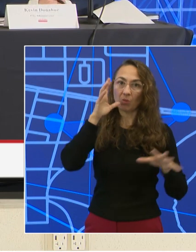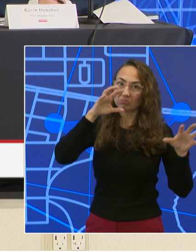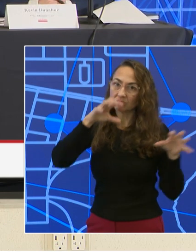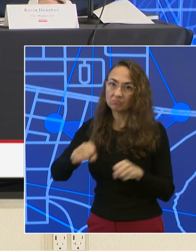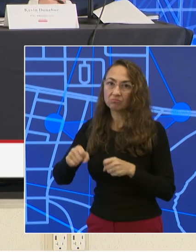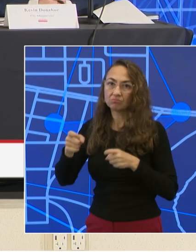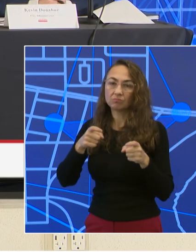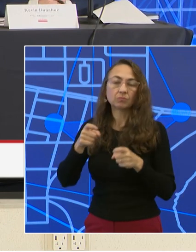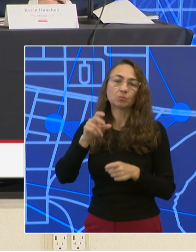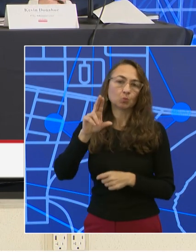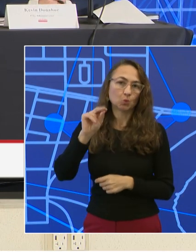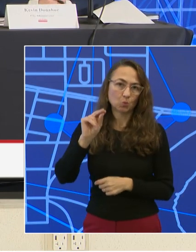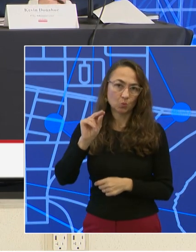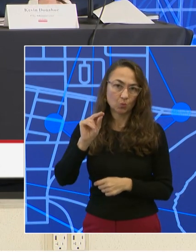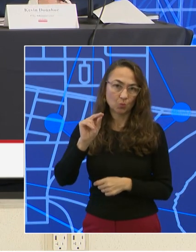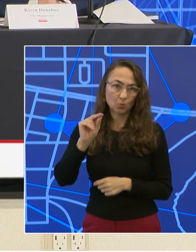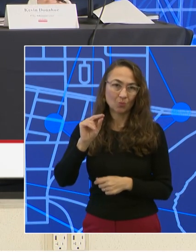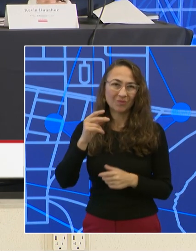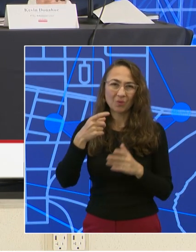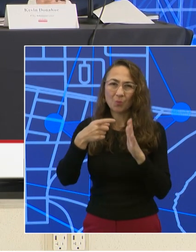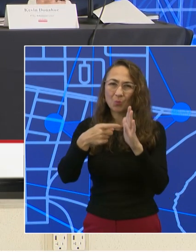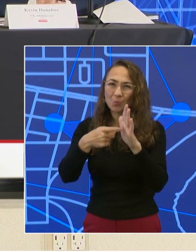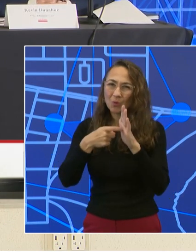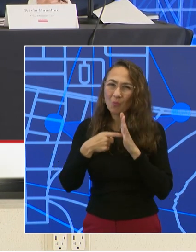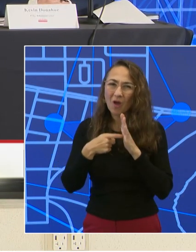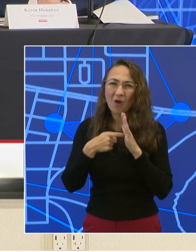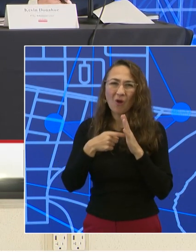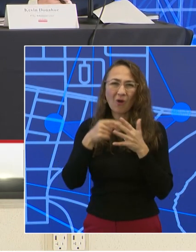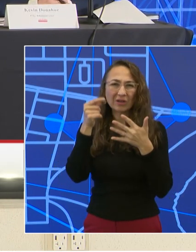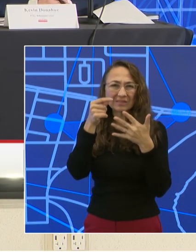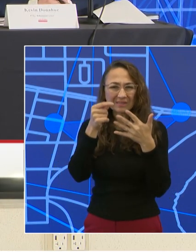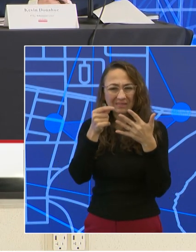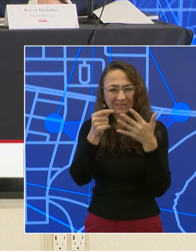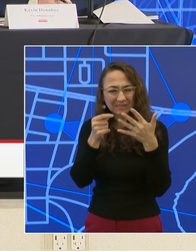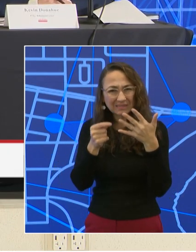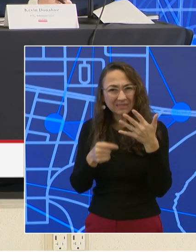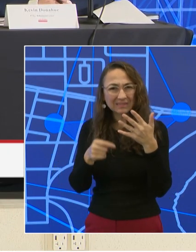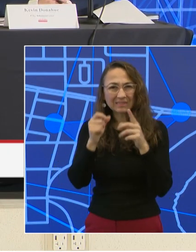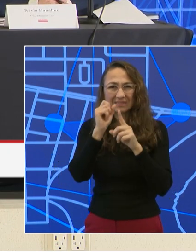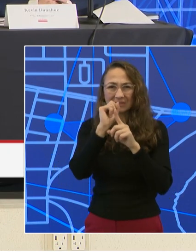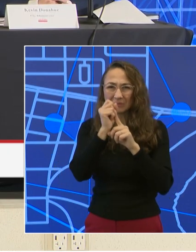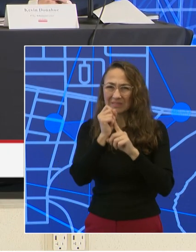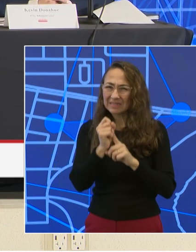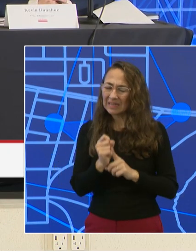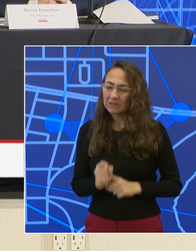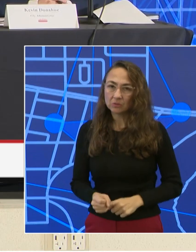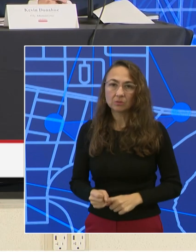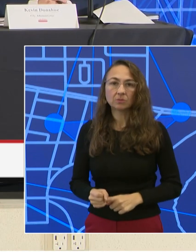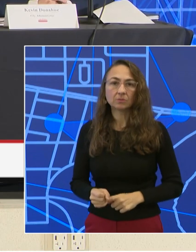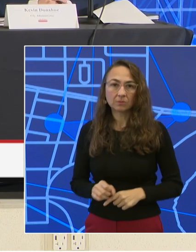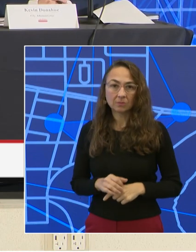would require extraordinary circumstances and or a challenge to very clear law.